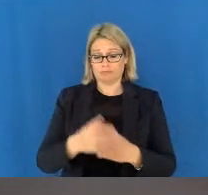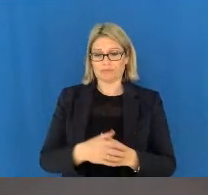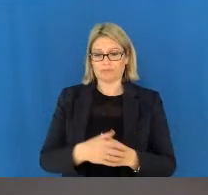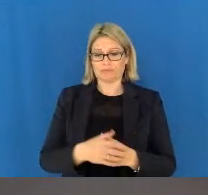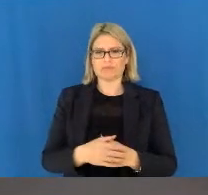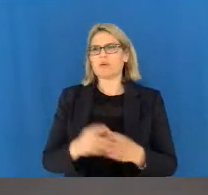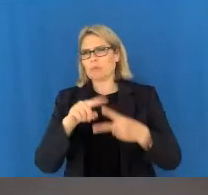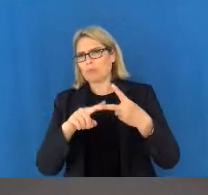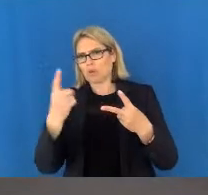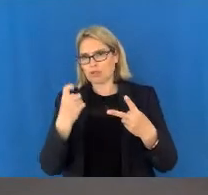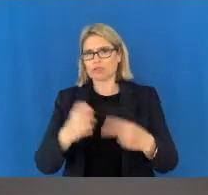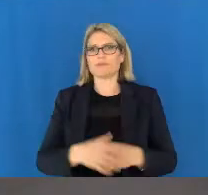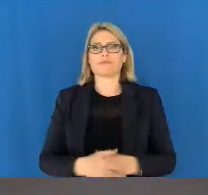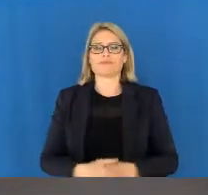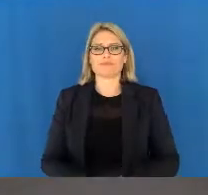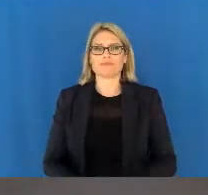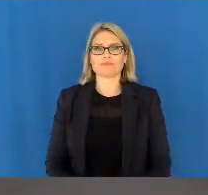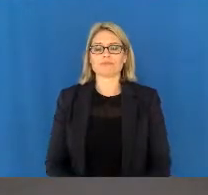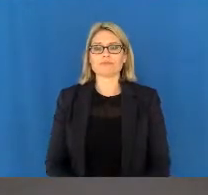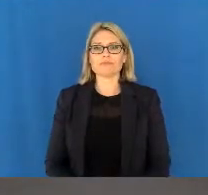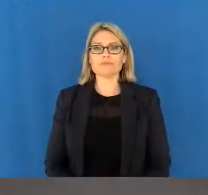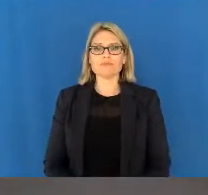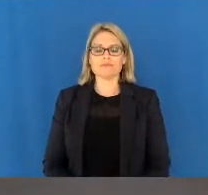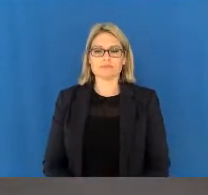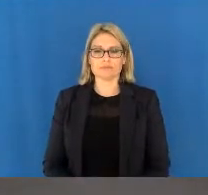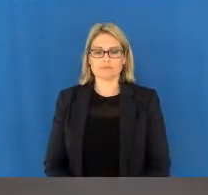est-ce que les surgeries